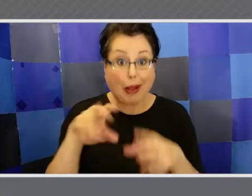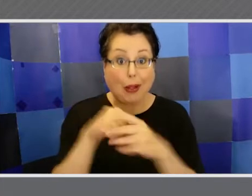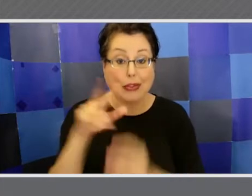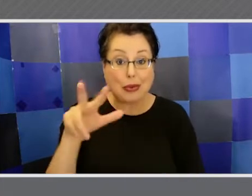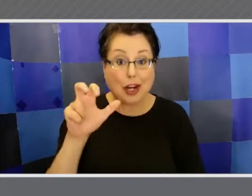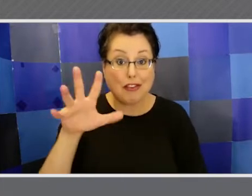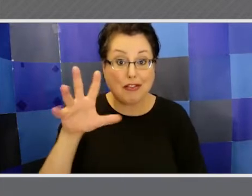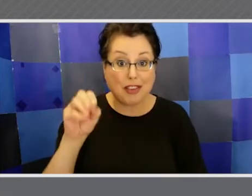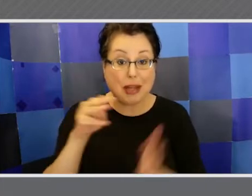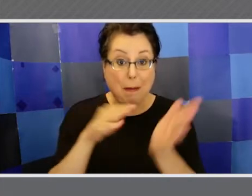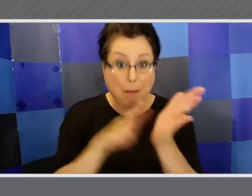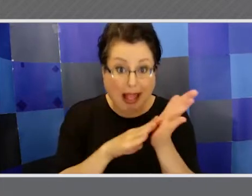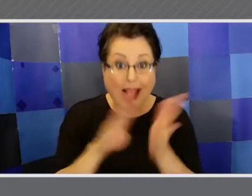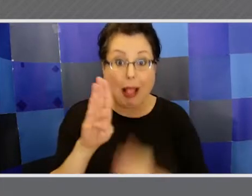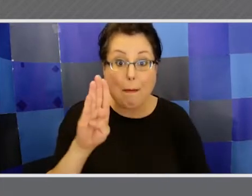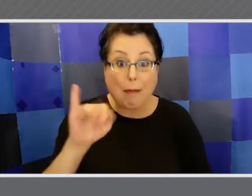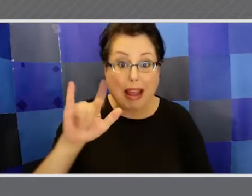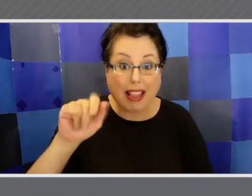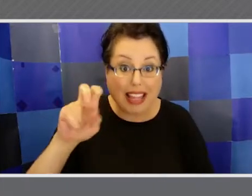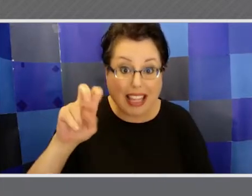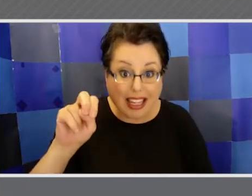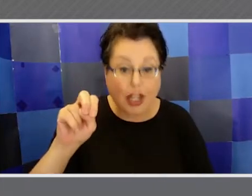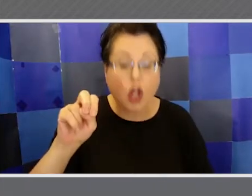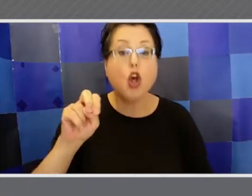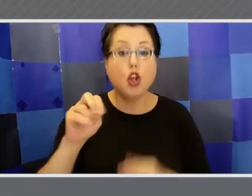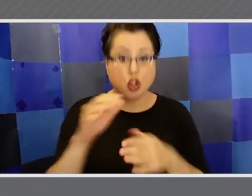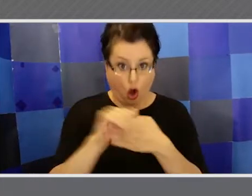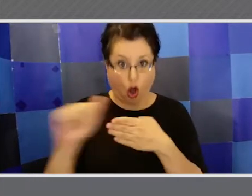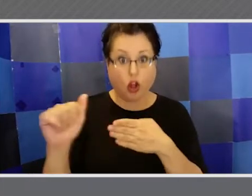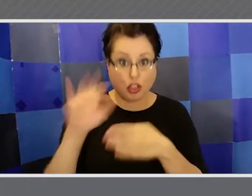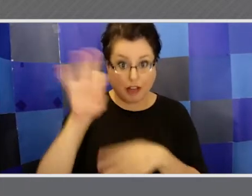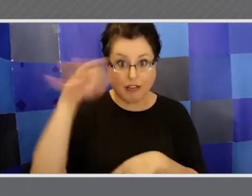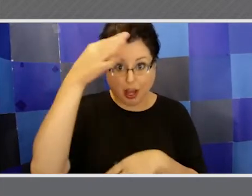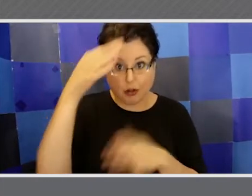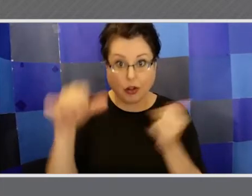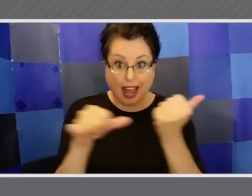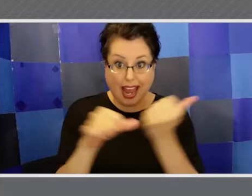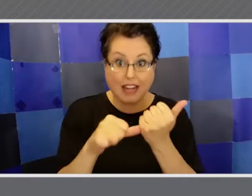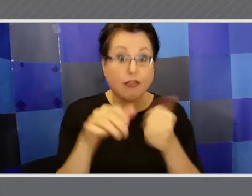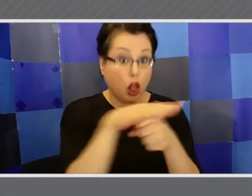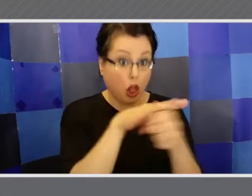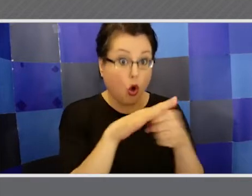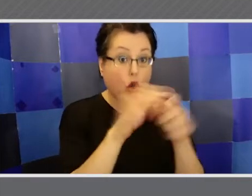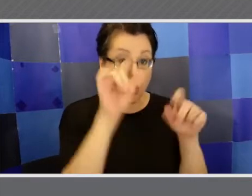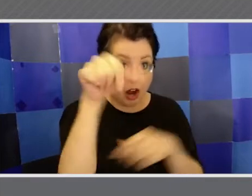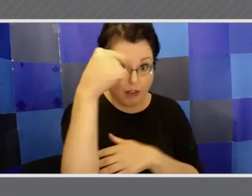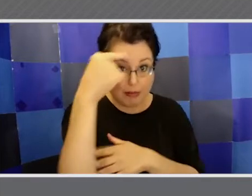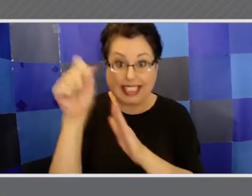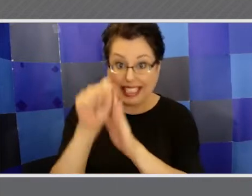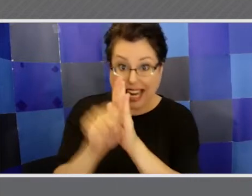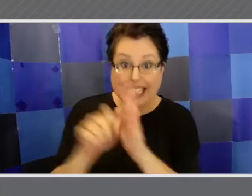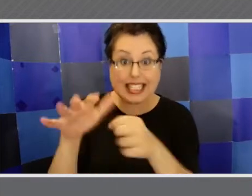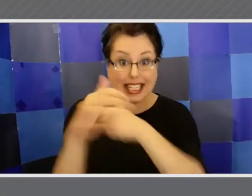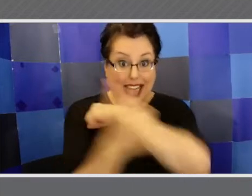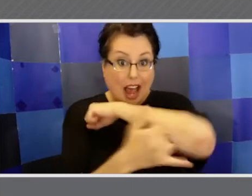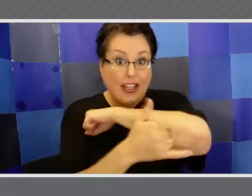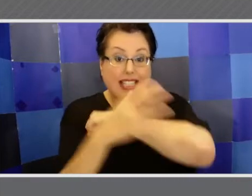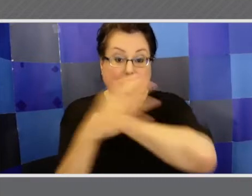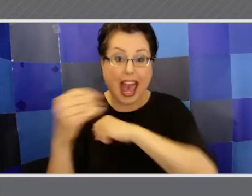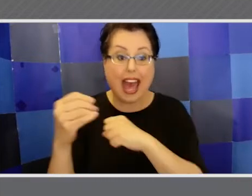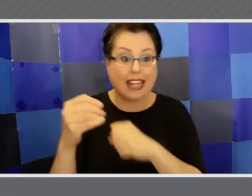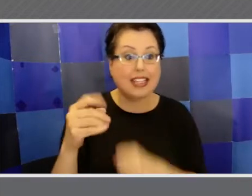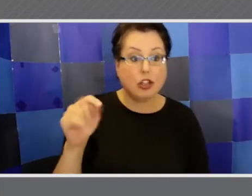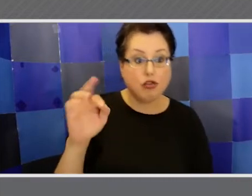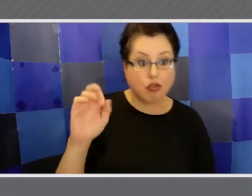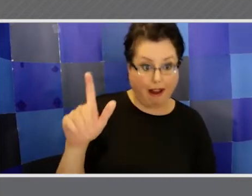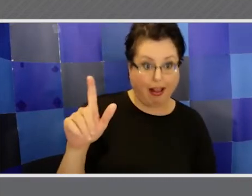of federal aid that goes directly to local governments, as well as states, counties, and tribal governments.